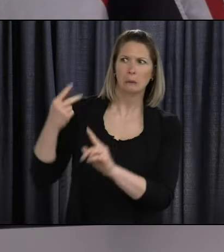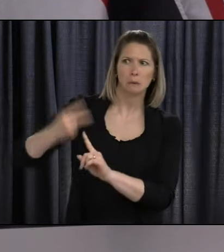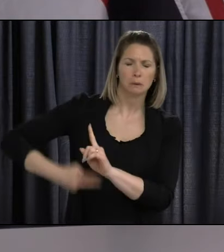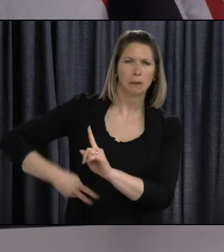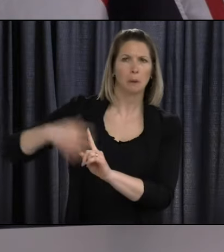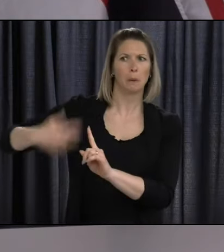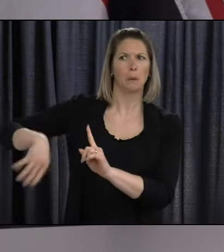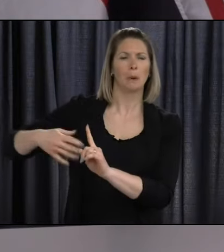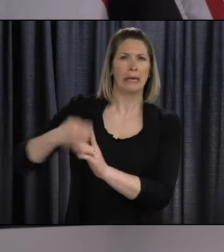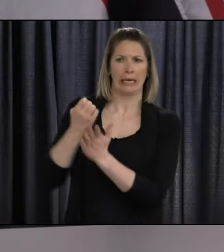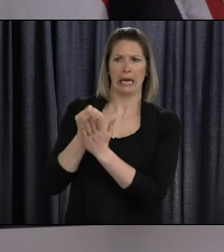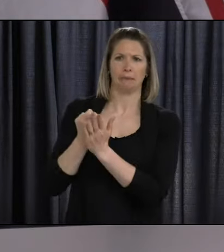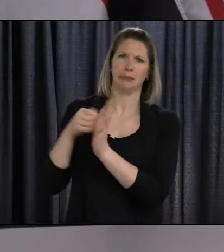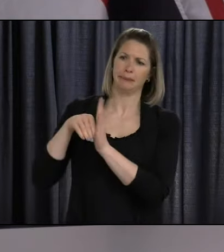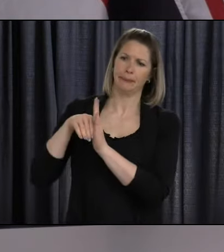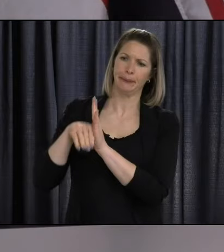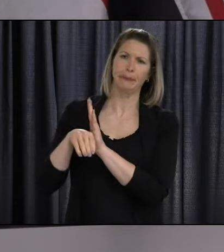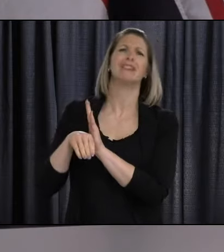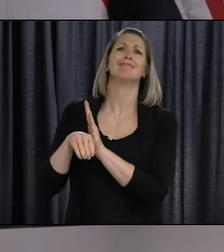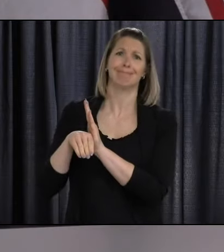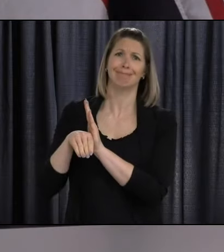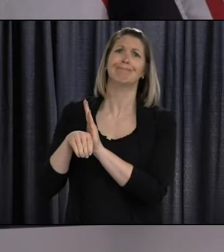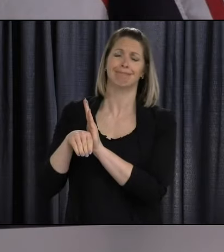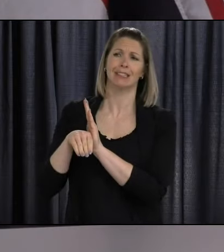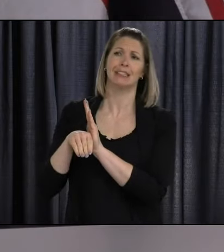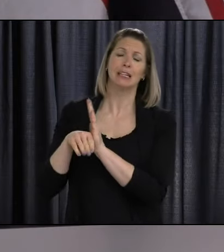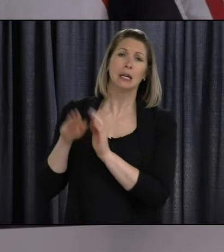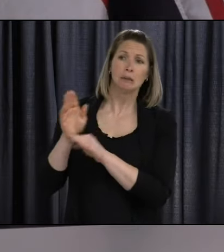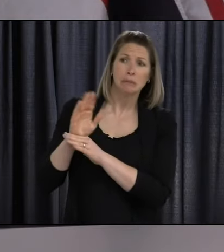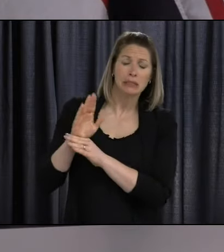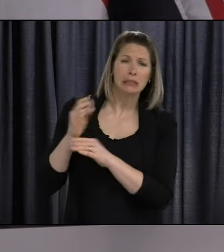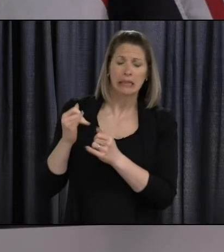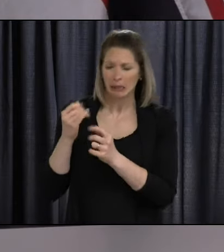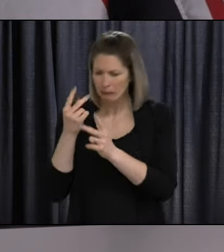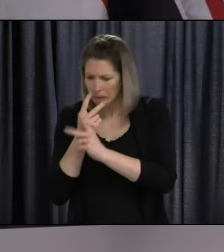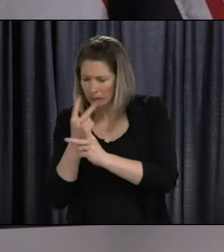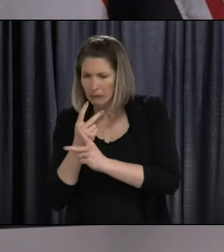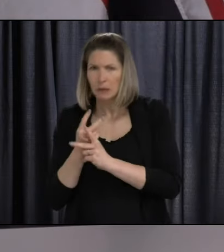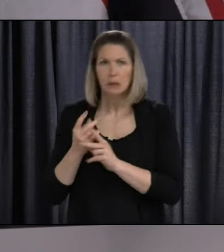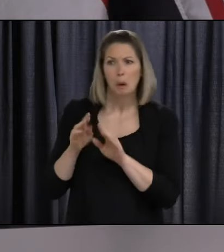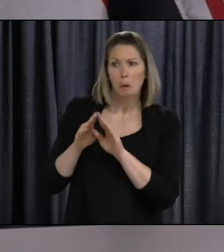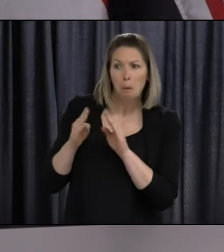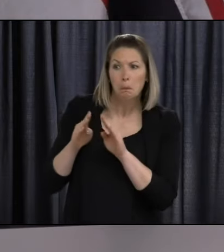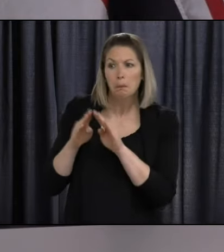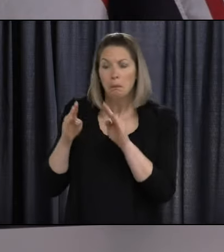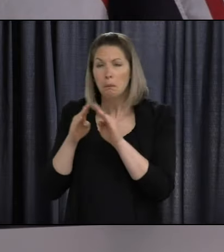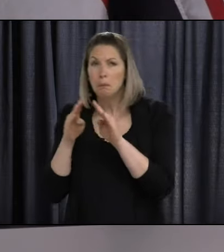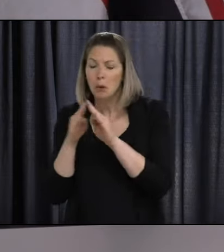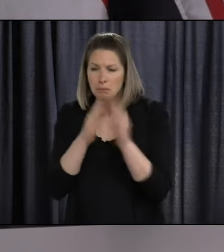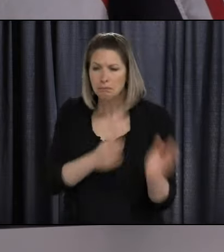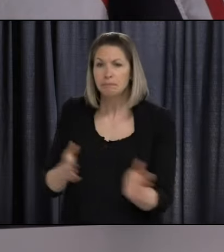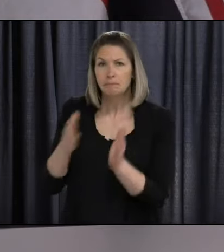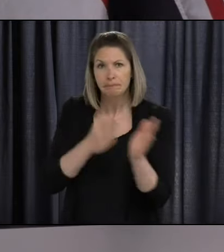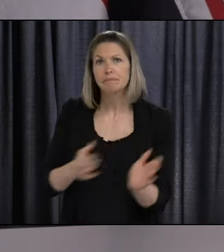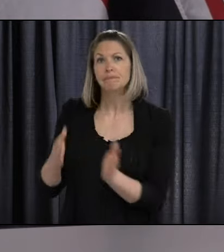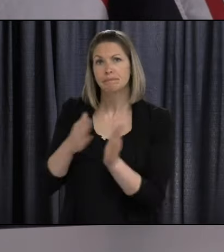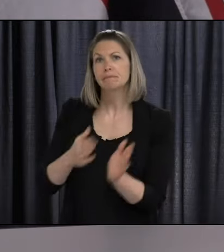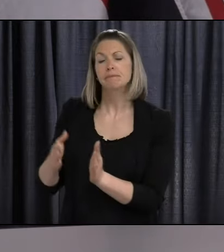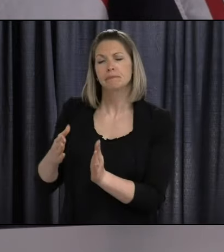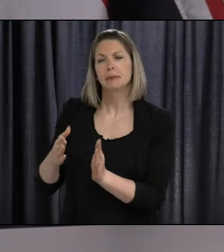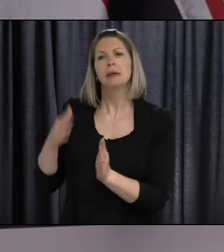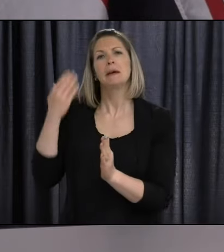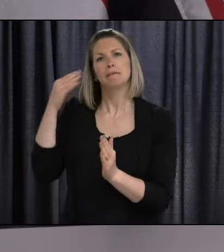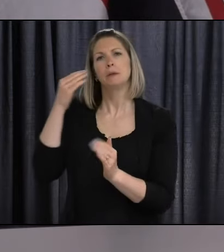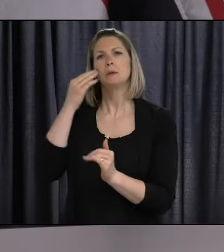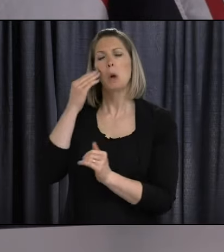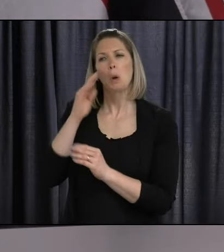our province, and about what will be required of them as we move forward to Alert Level 4 in the coming days. We know your main